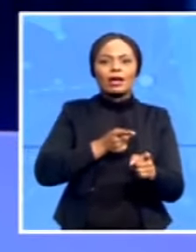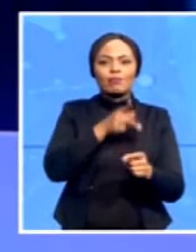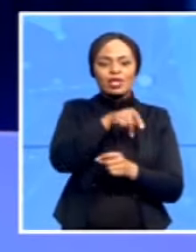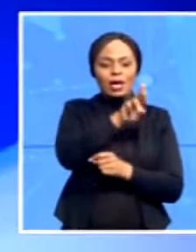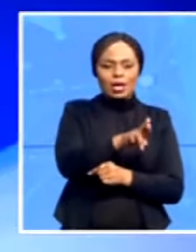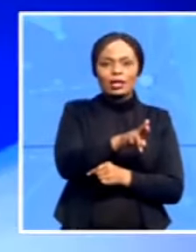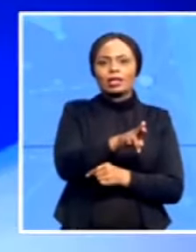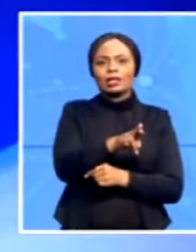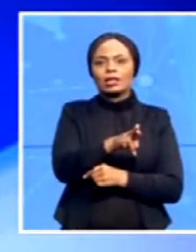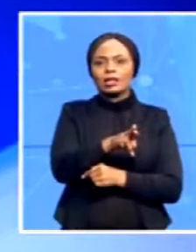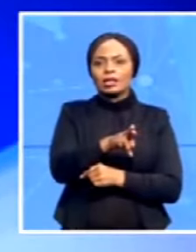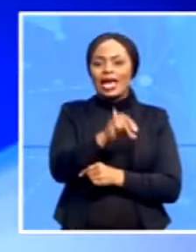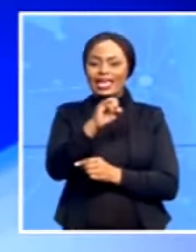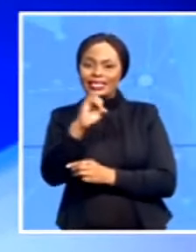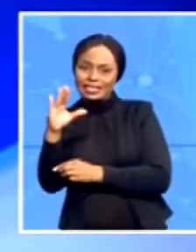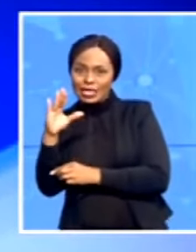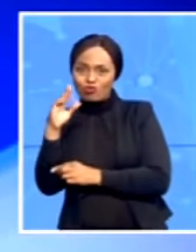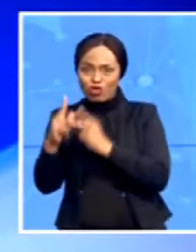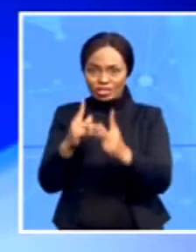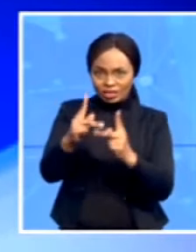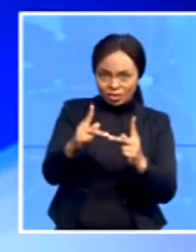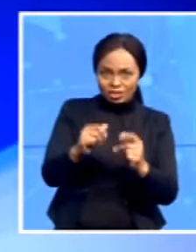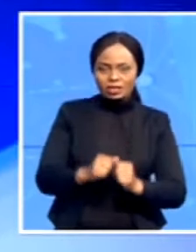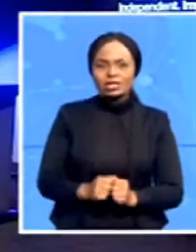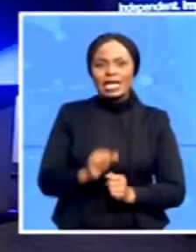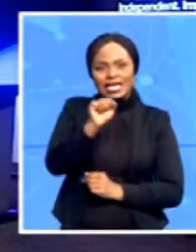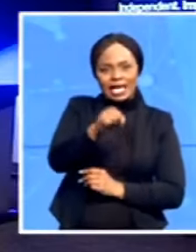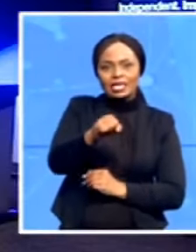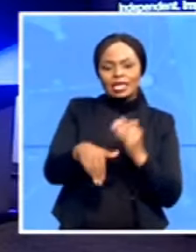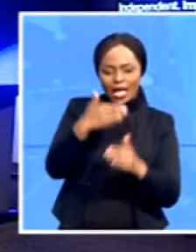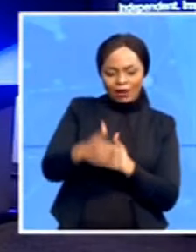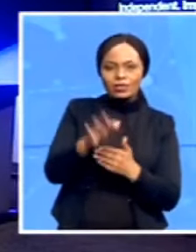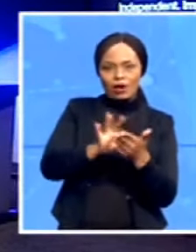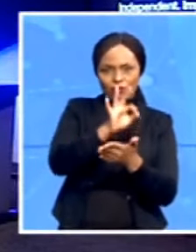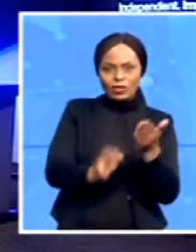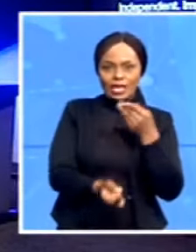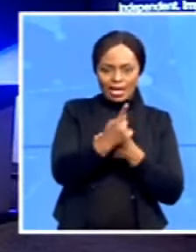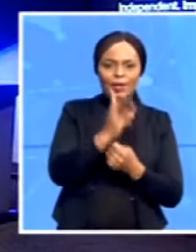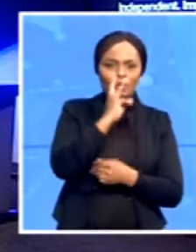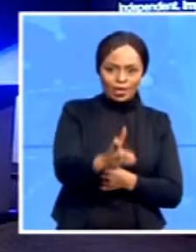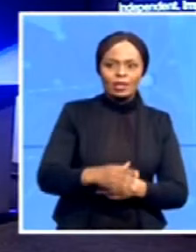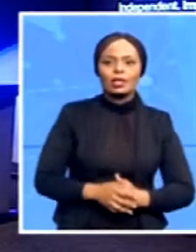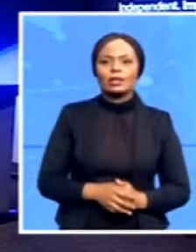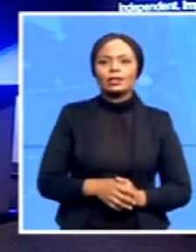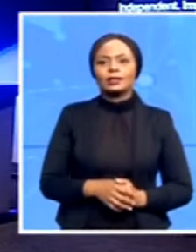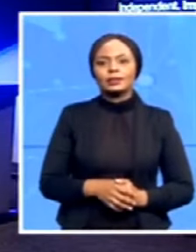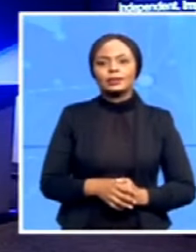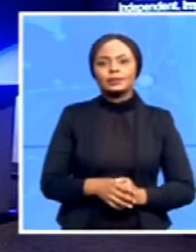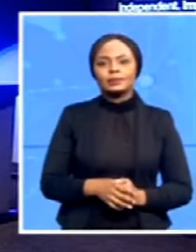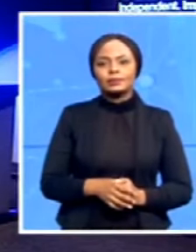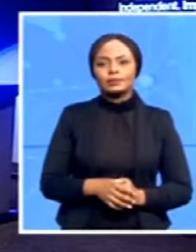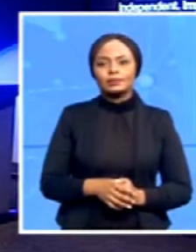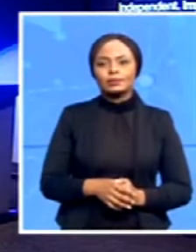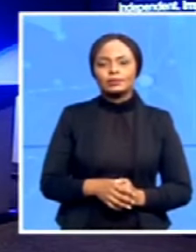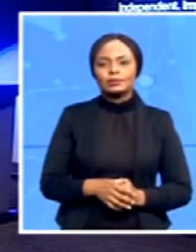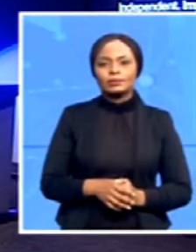mean, after voting, that can happen. Yeah. All right. So that's basically in a nutshell in terms of the mechanics. I tap into that because I know